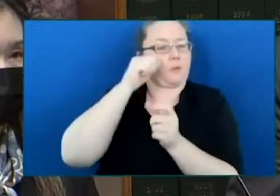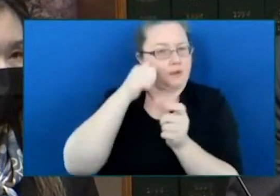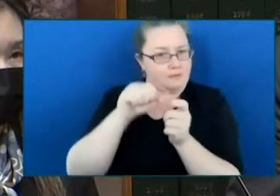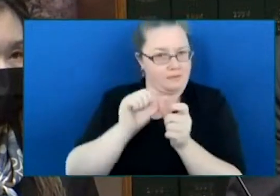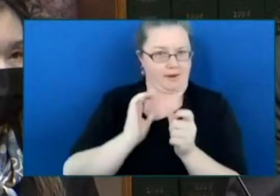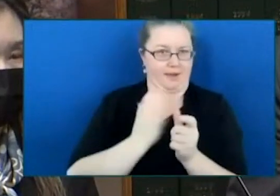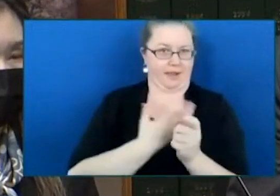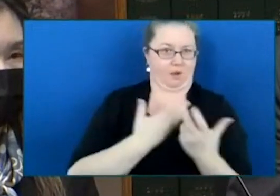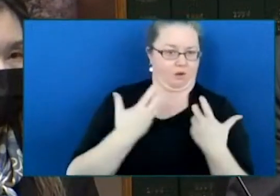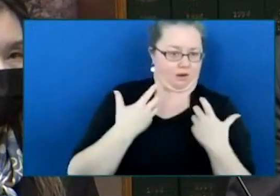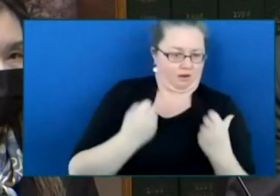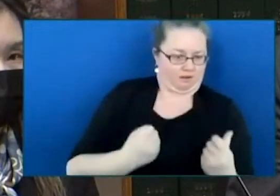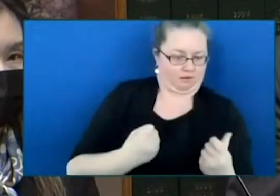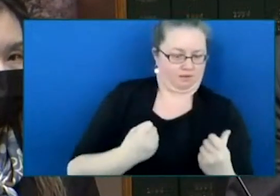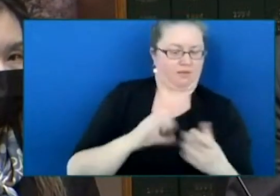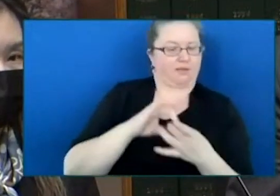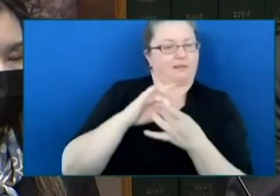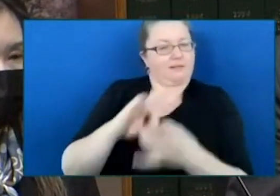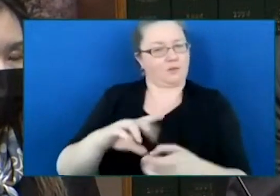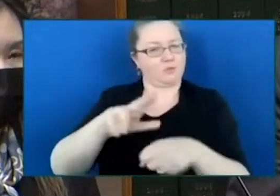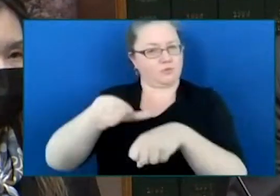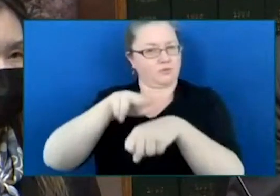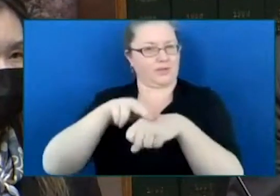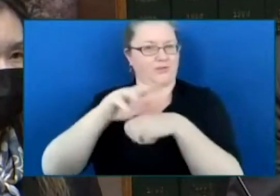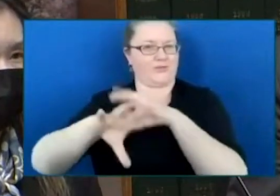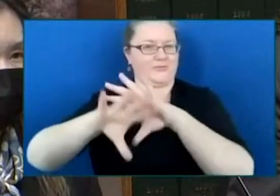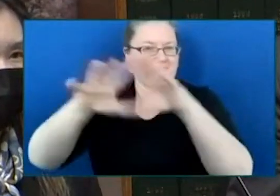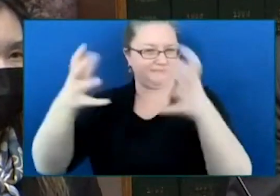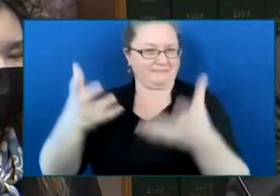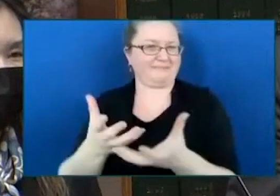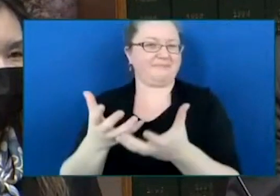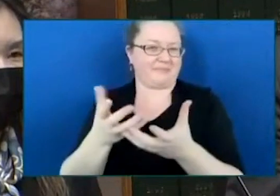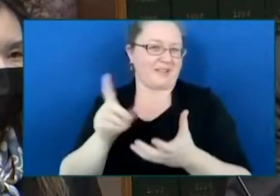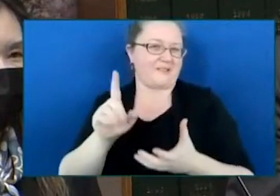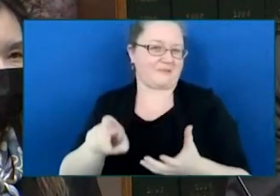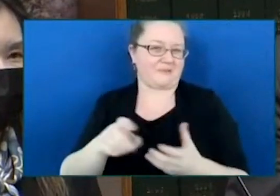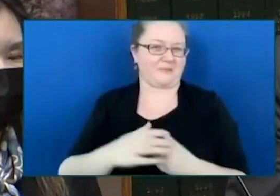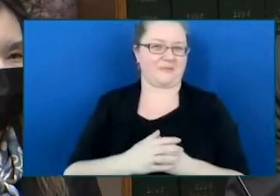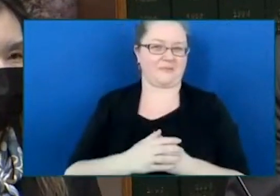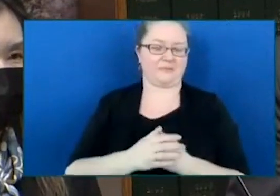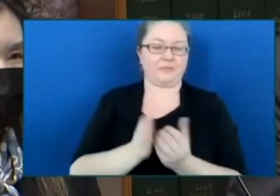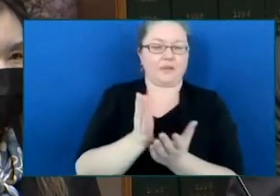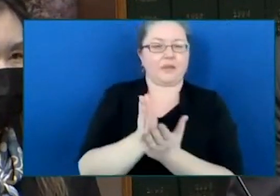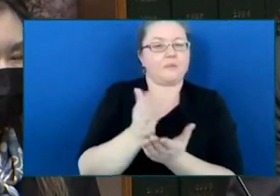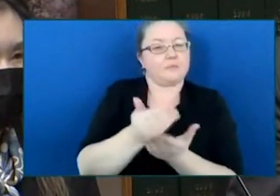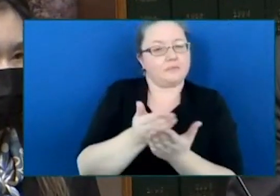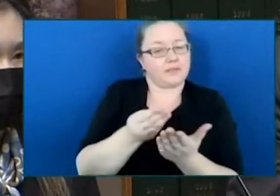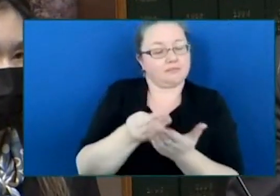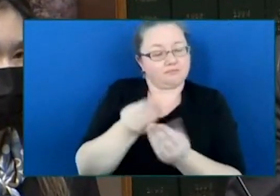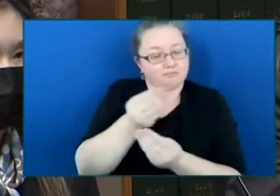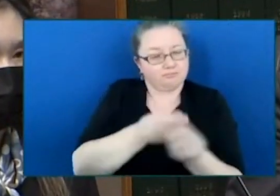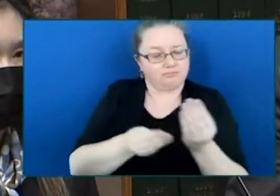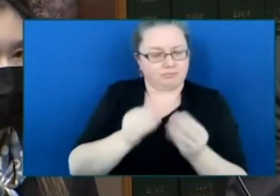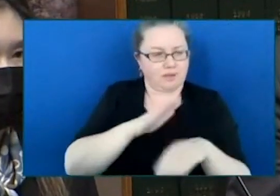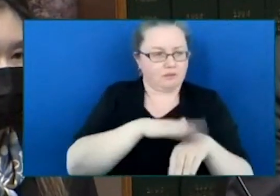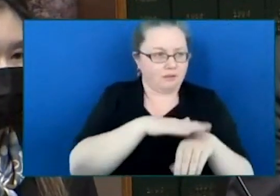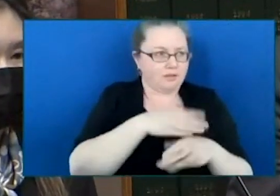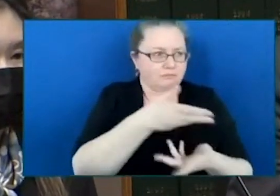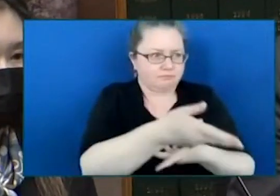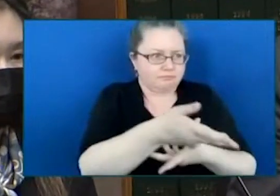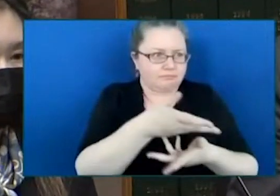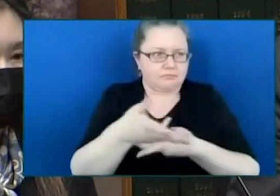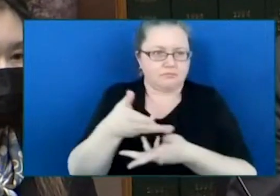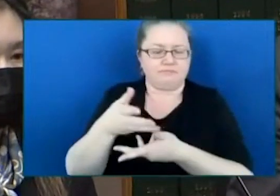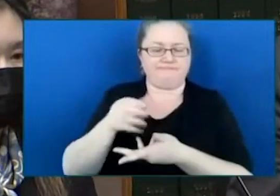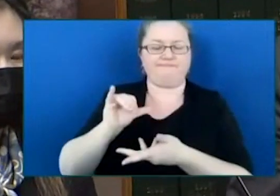natural environment. In this year's budget consultations, I heard a united message from British Columbians. Action is